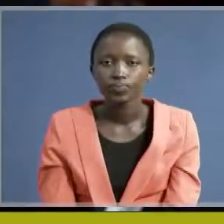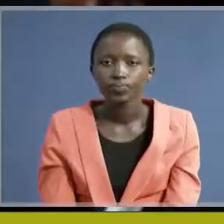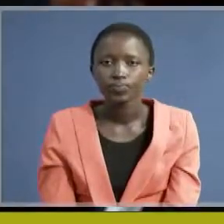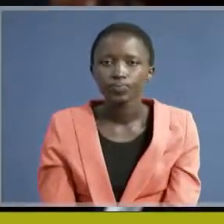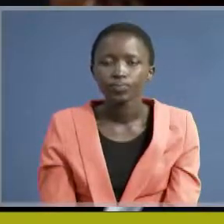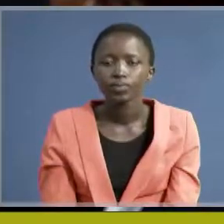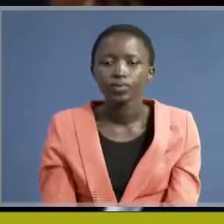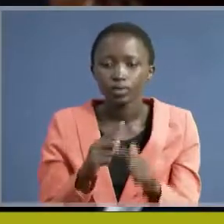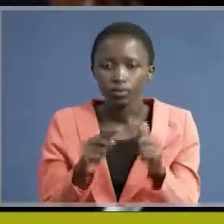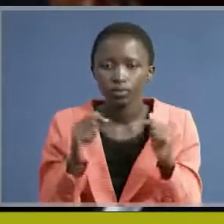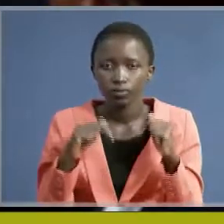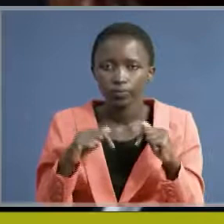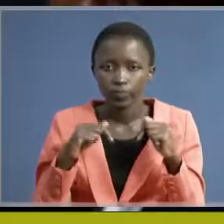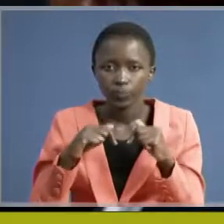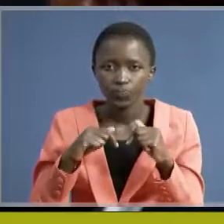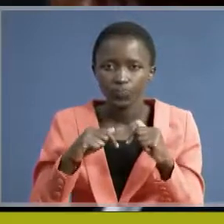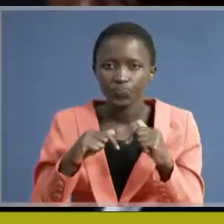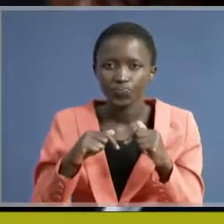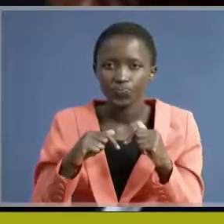This year